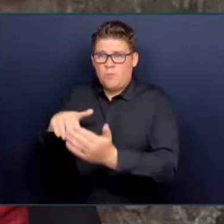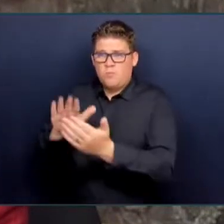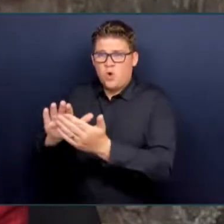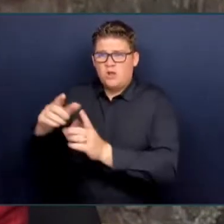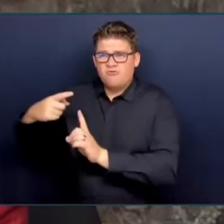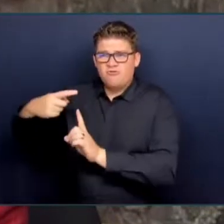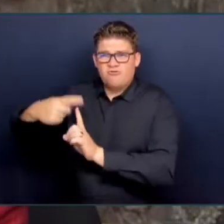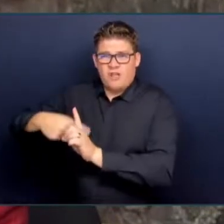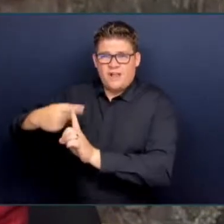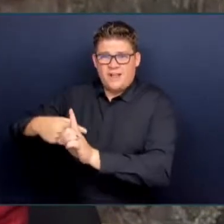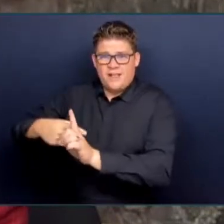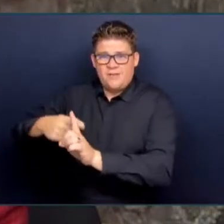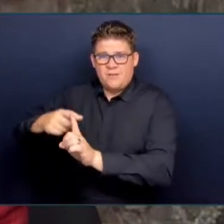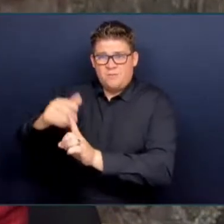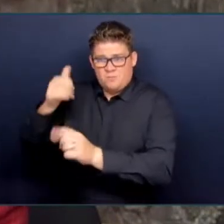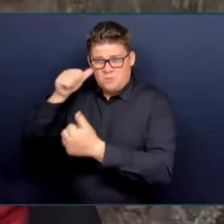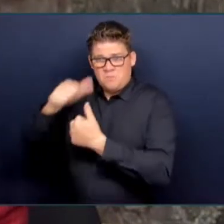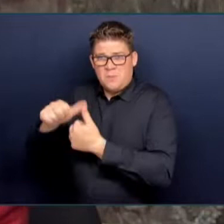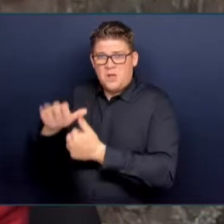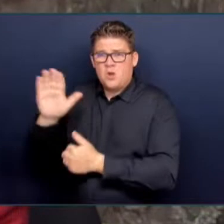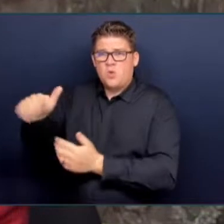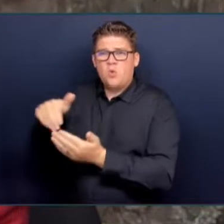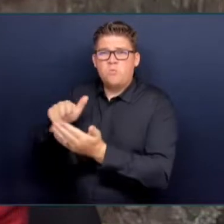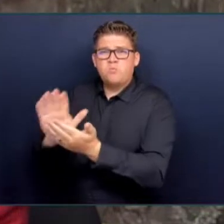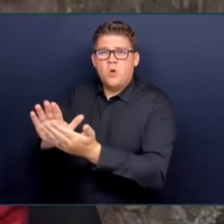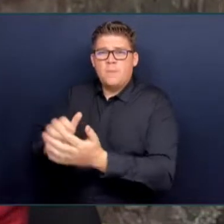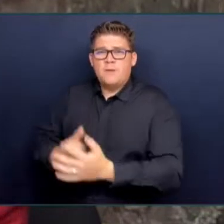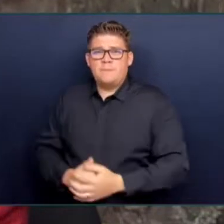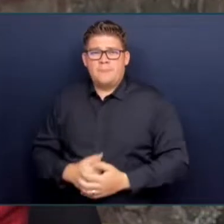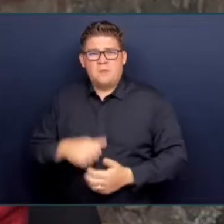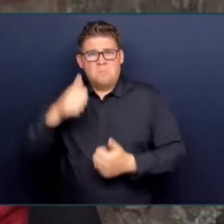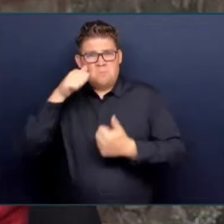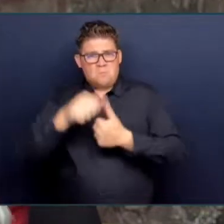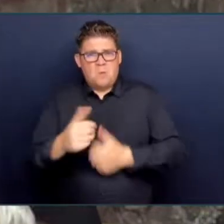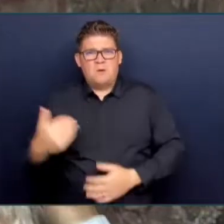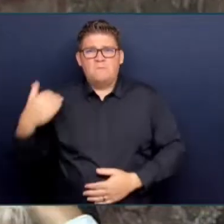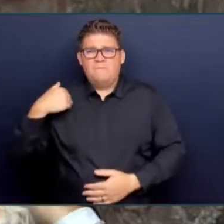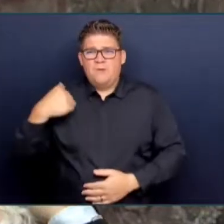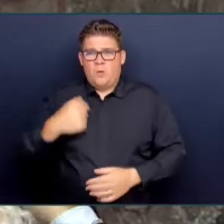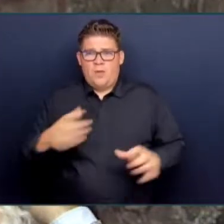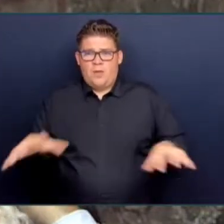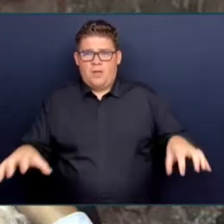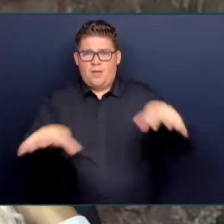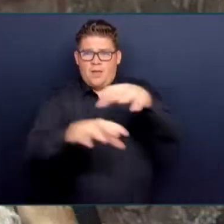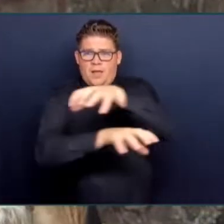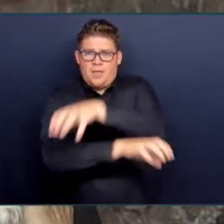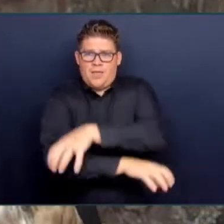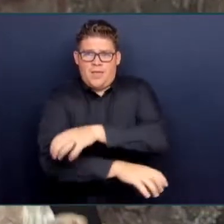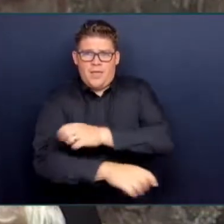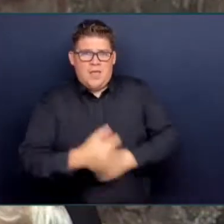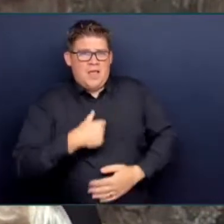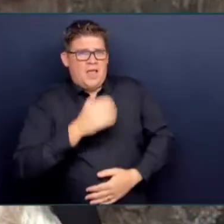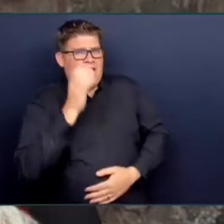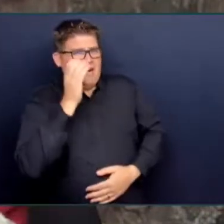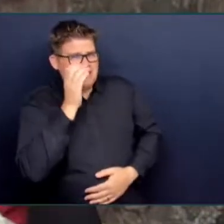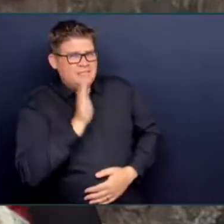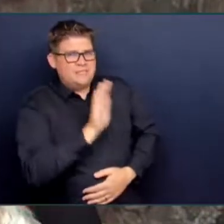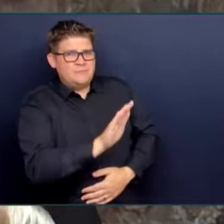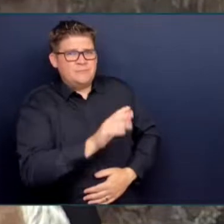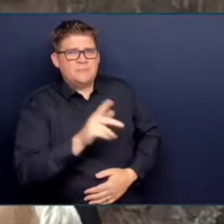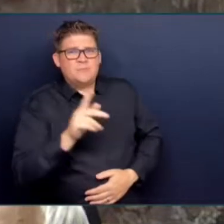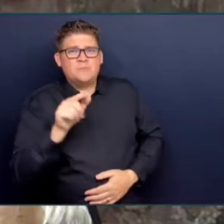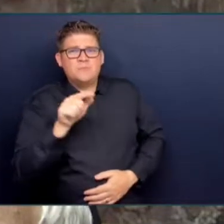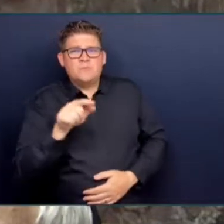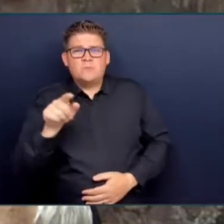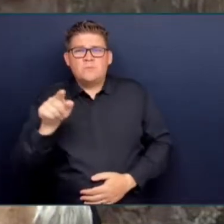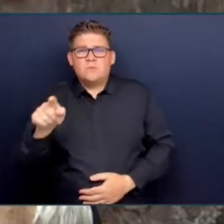of the House and listening to Christy Clark giggling at the rising cost of housing, giggling, and thinking and saying to people,